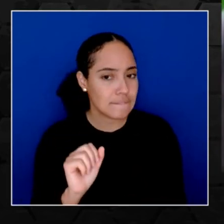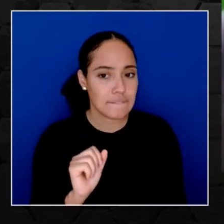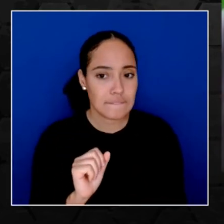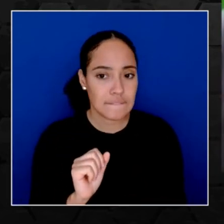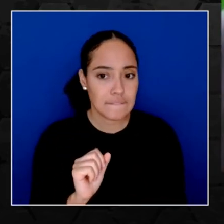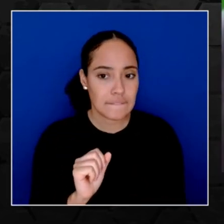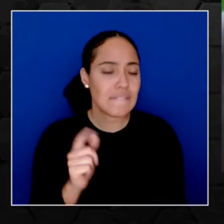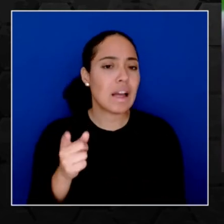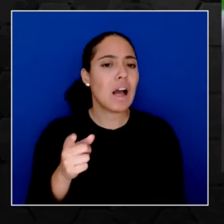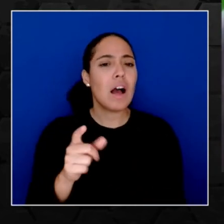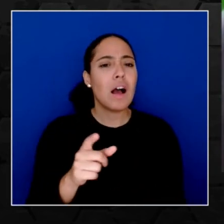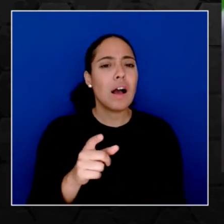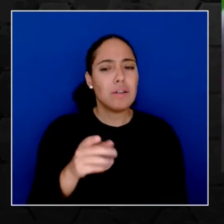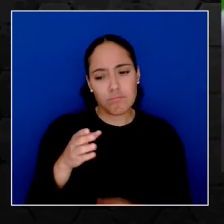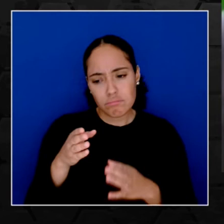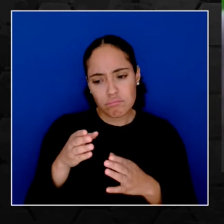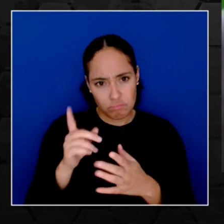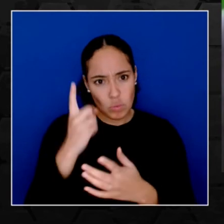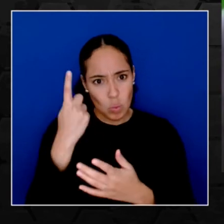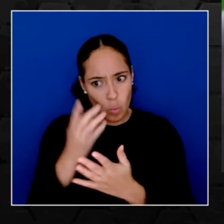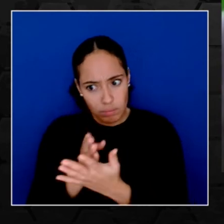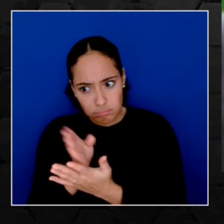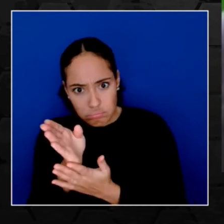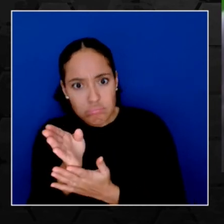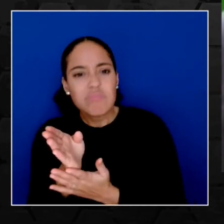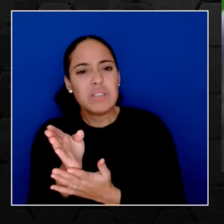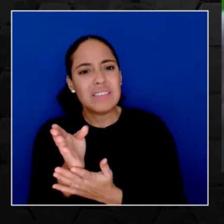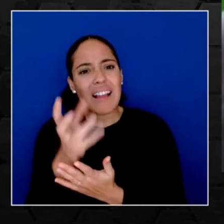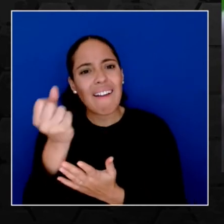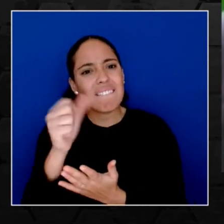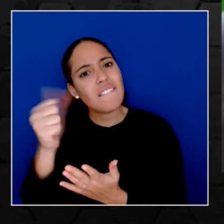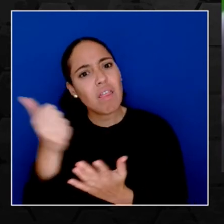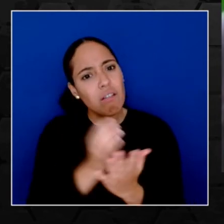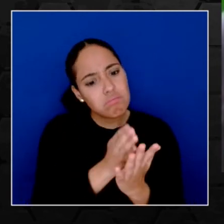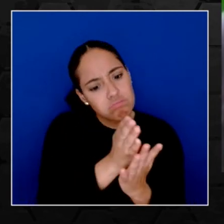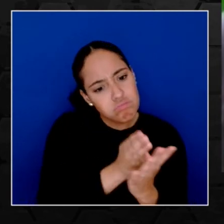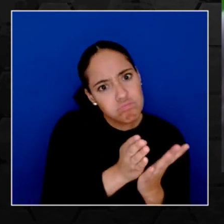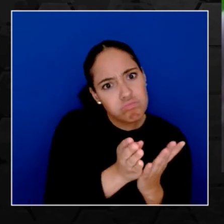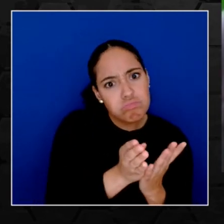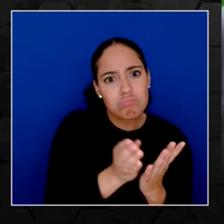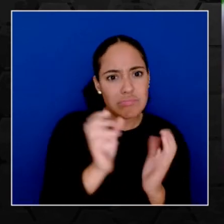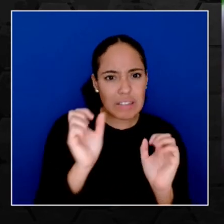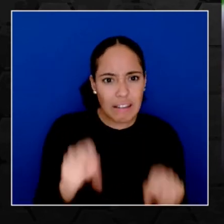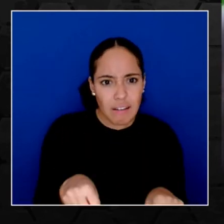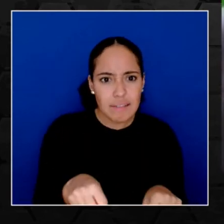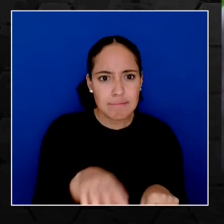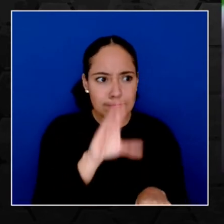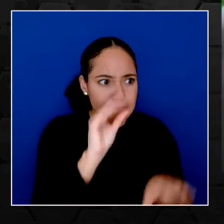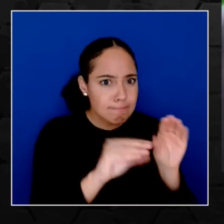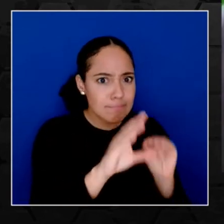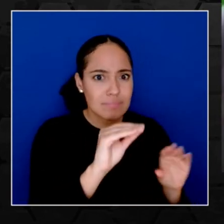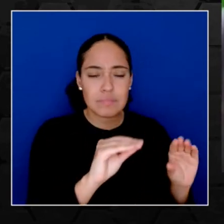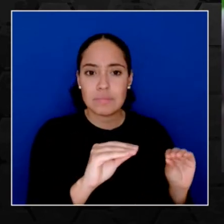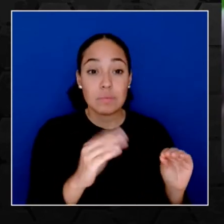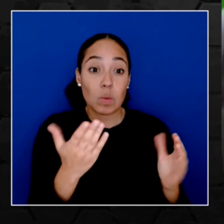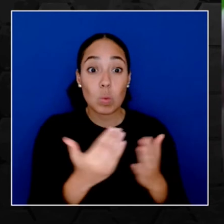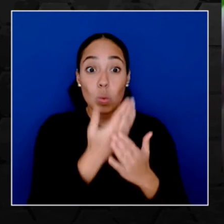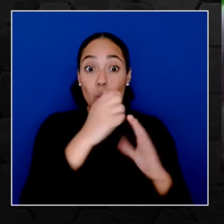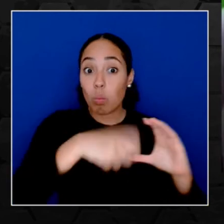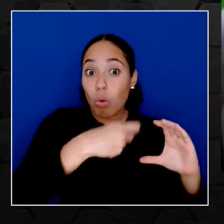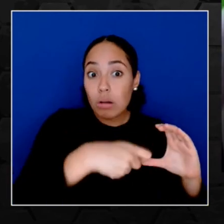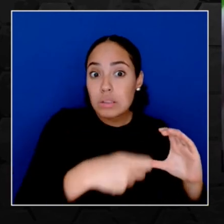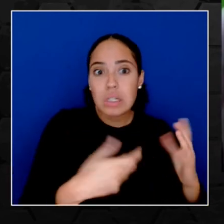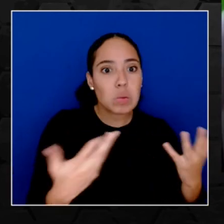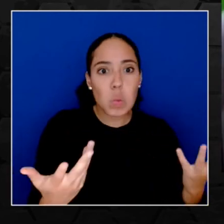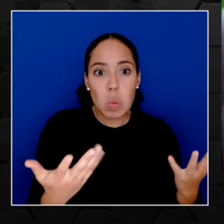other ways where we can incorporate the TensorFlow JS in that existing, say, Vue project or React project or Node